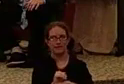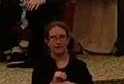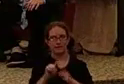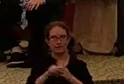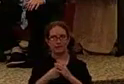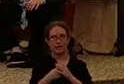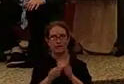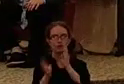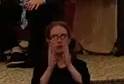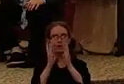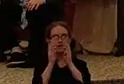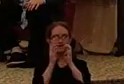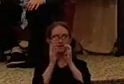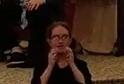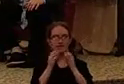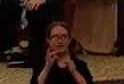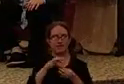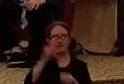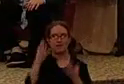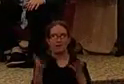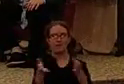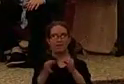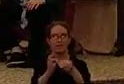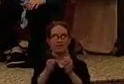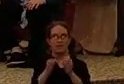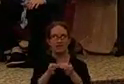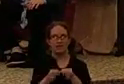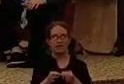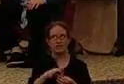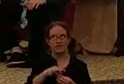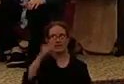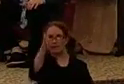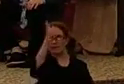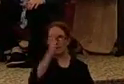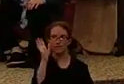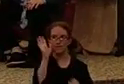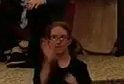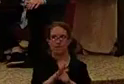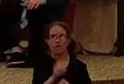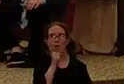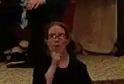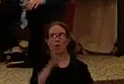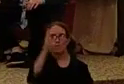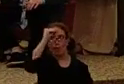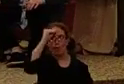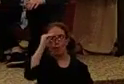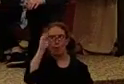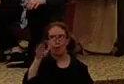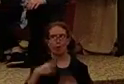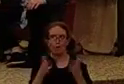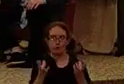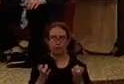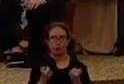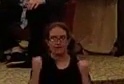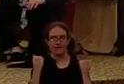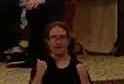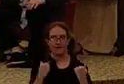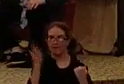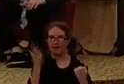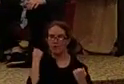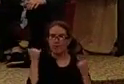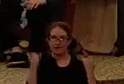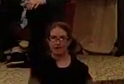began to speak with other tongues, as the Spirit gave utterance, the Spirit of God filled us. Oh boy, all those desires I had